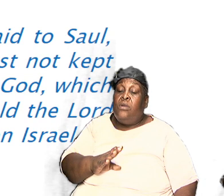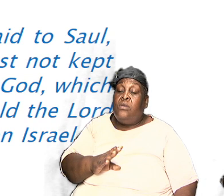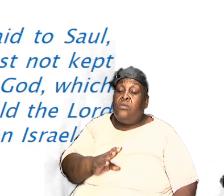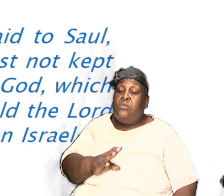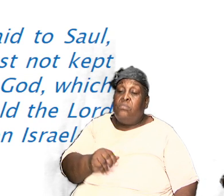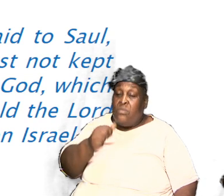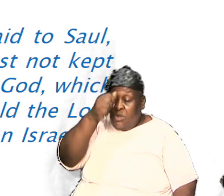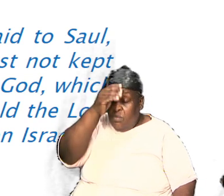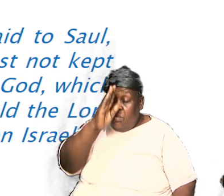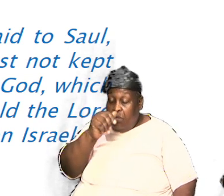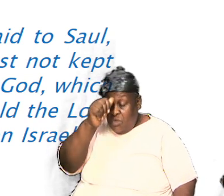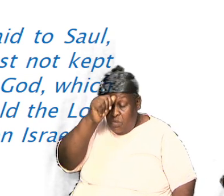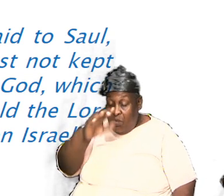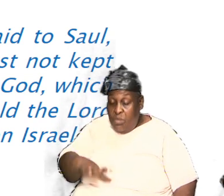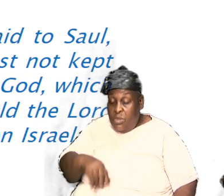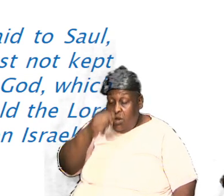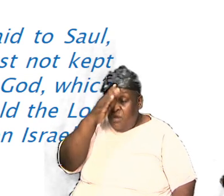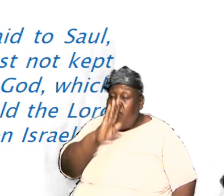foolishly.